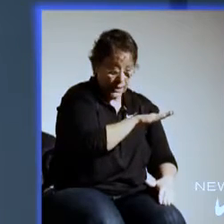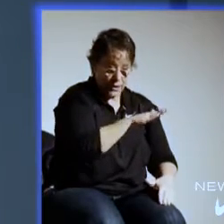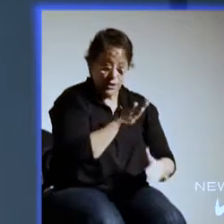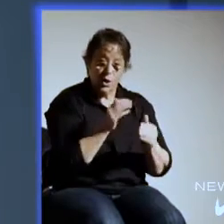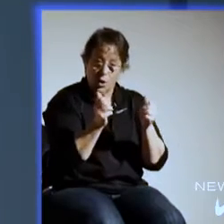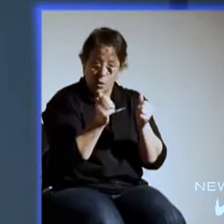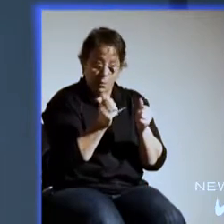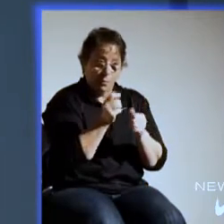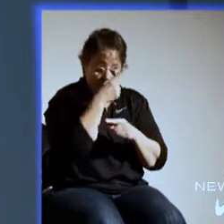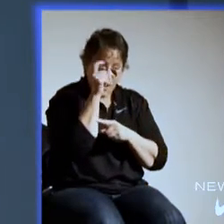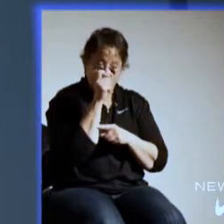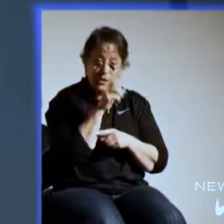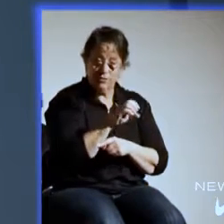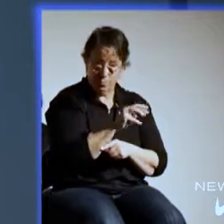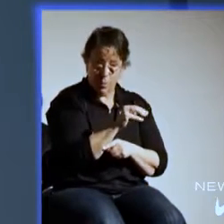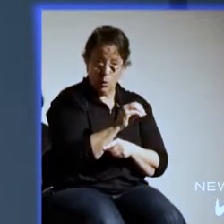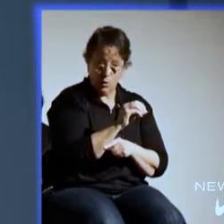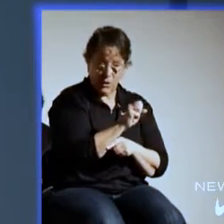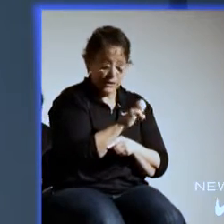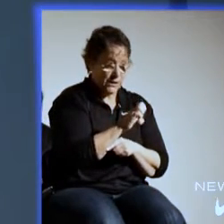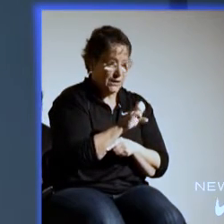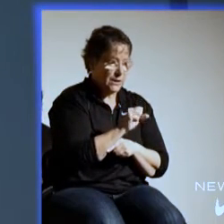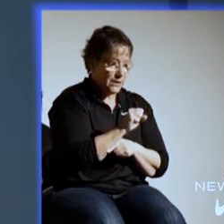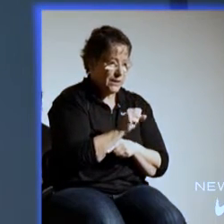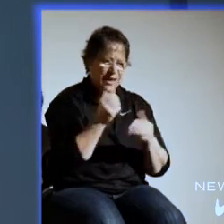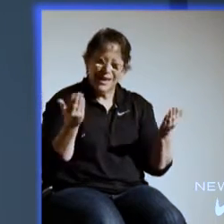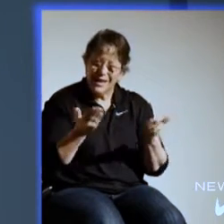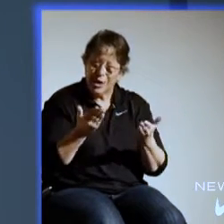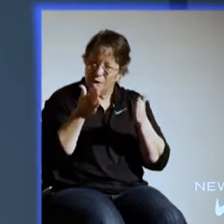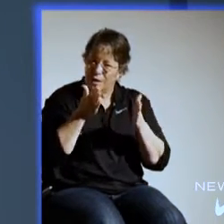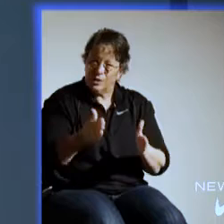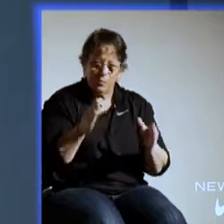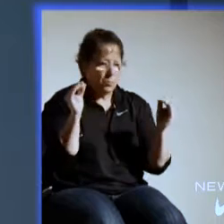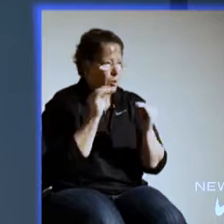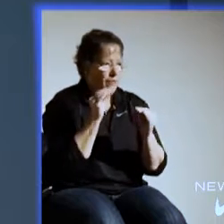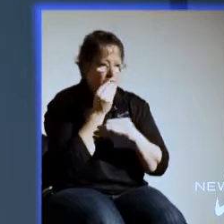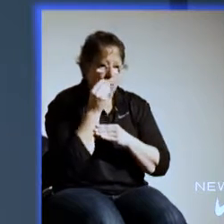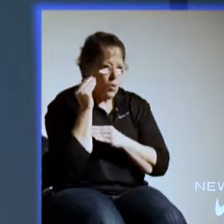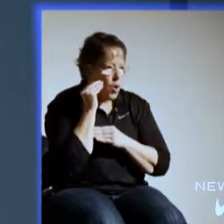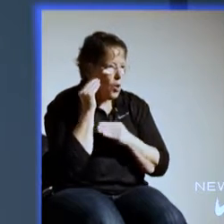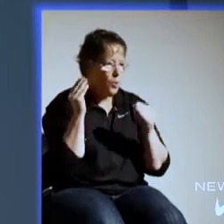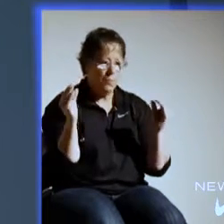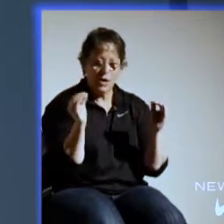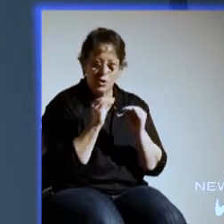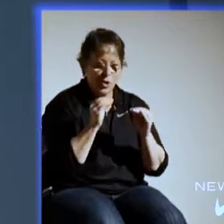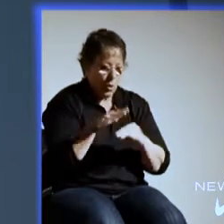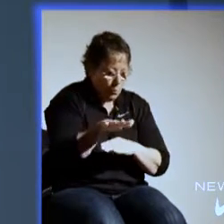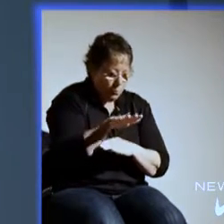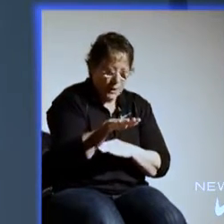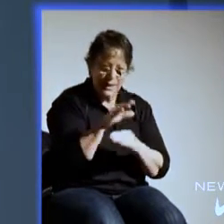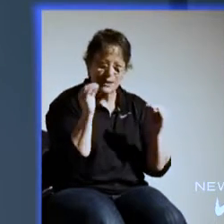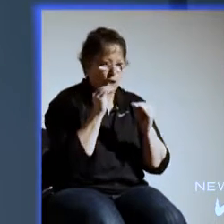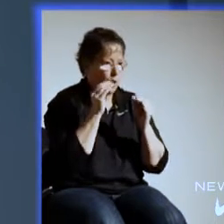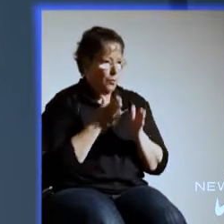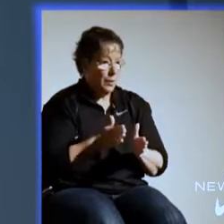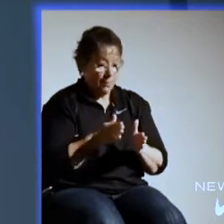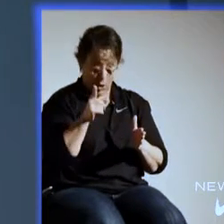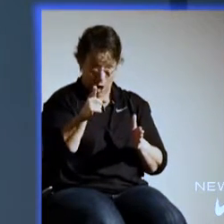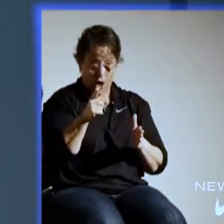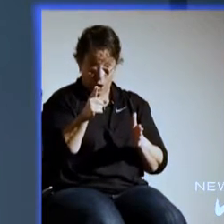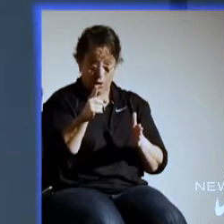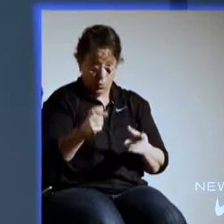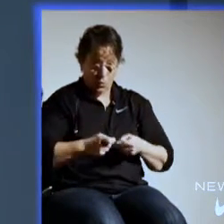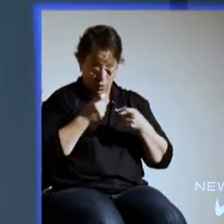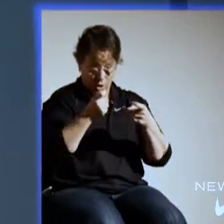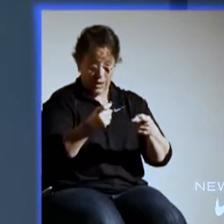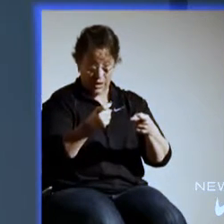with no home, with no place and no people. Are you going to provide shelter for them? I want to tell you, you